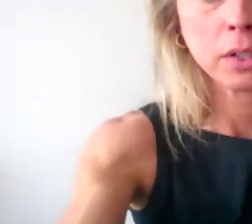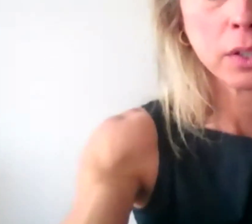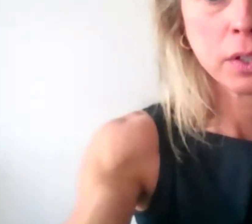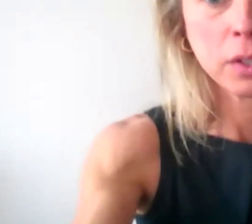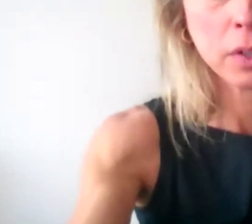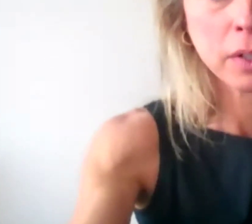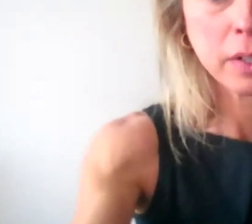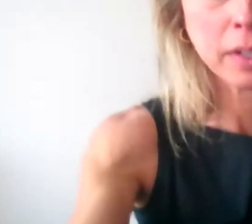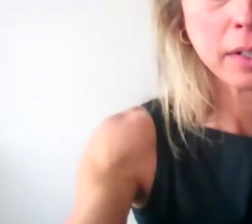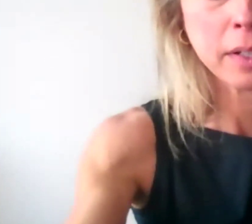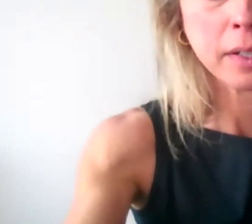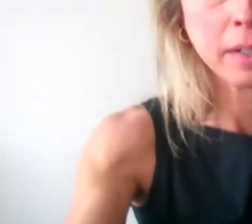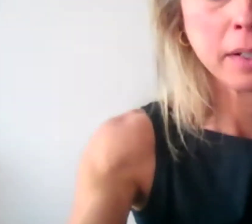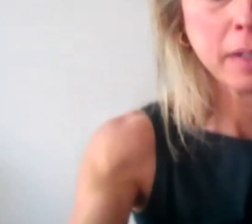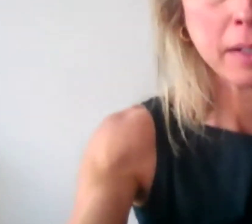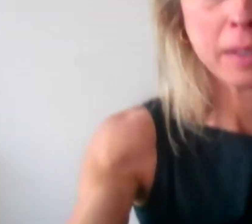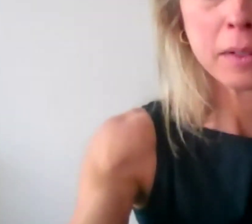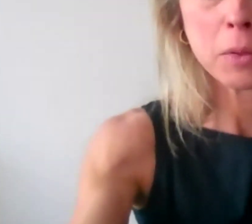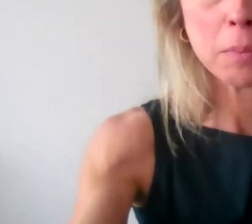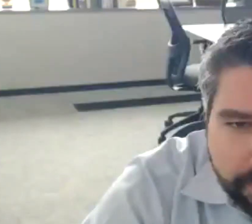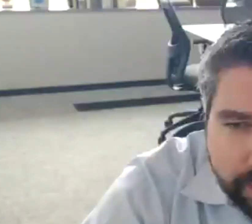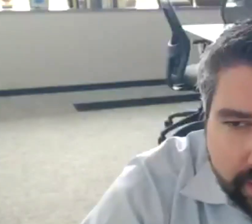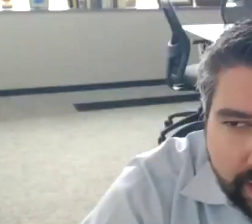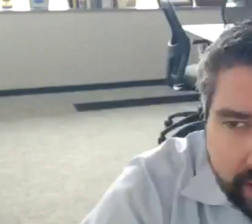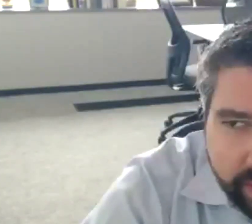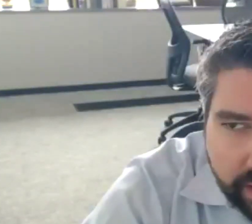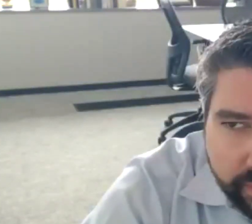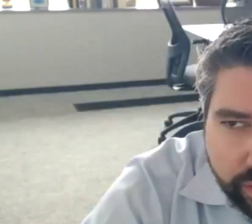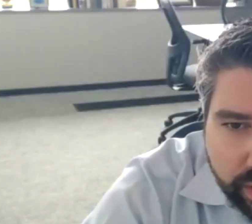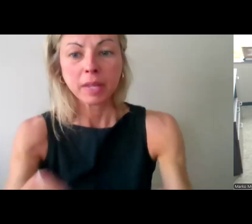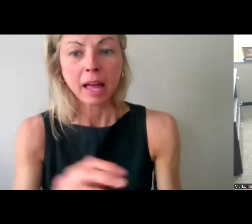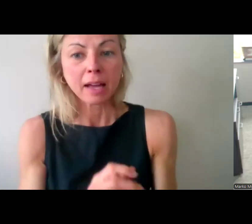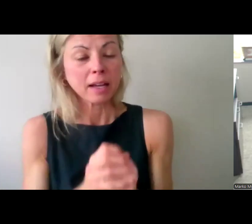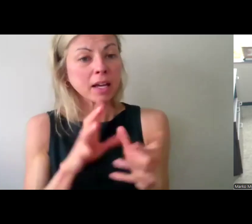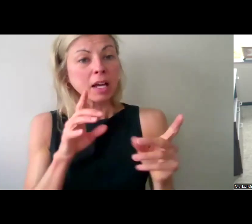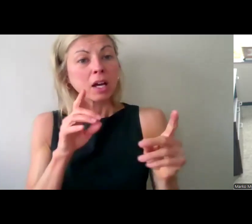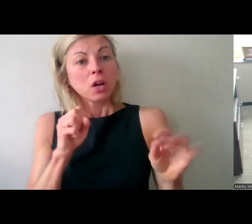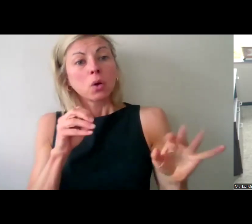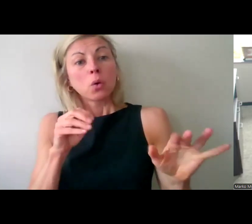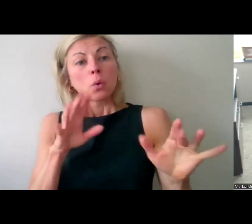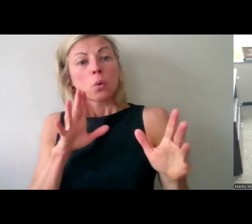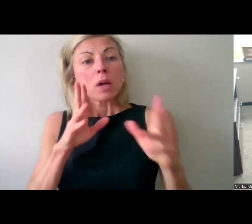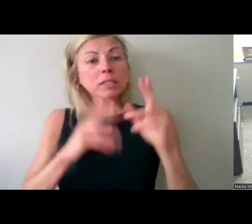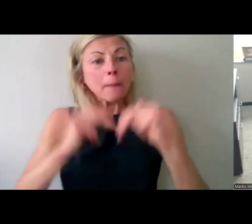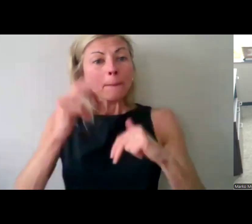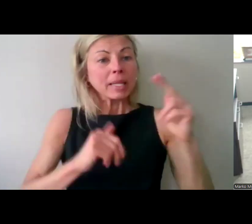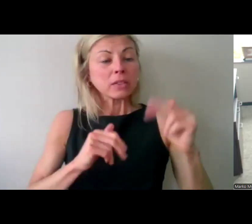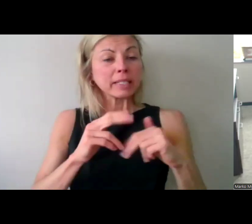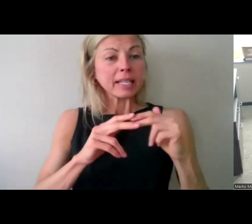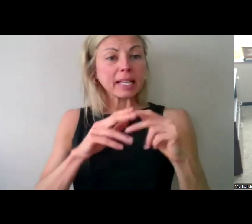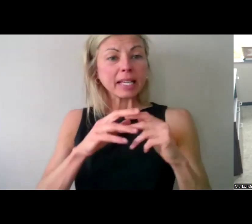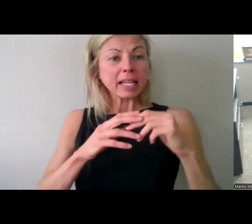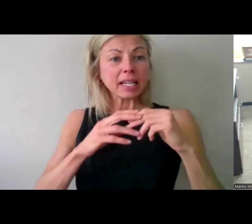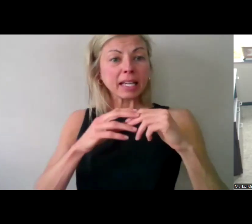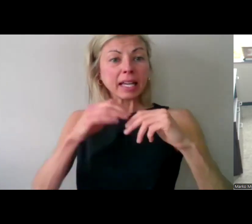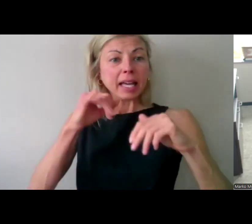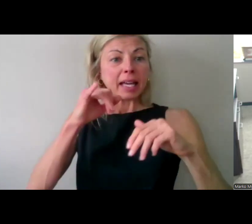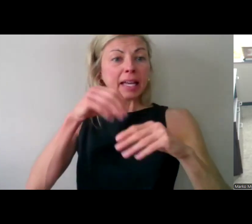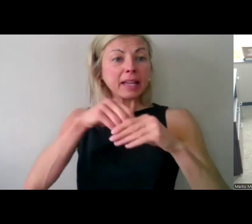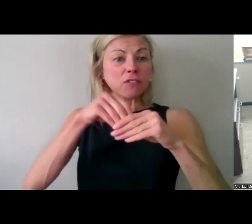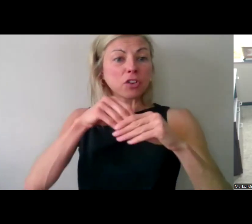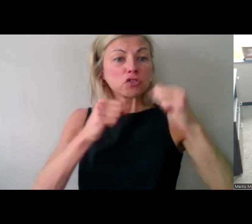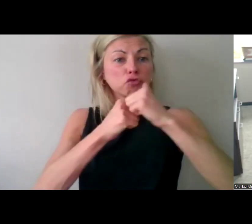around removing policy barriers and building kind of the infrastructure. Is there an opportunity to kind of at least